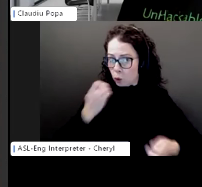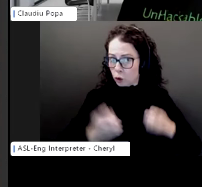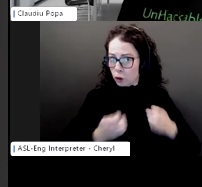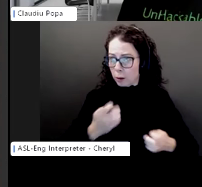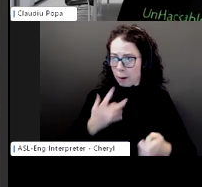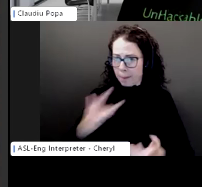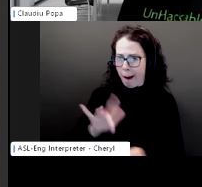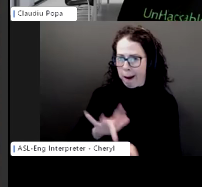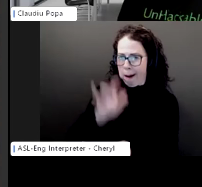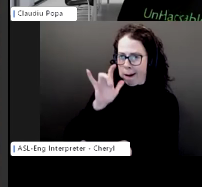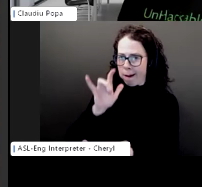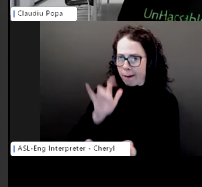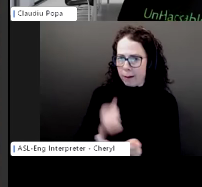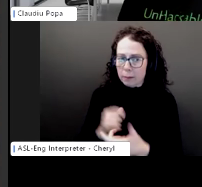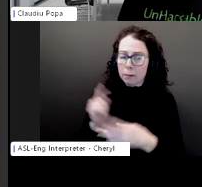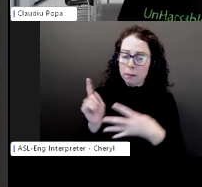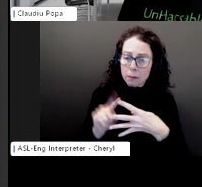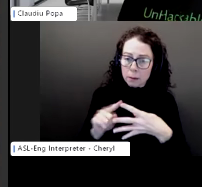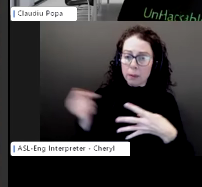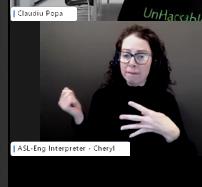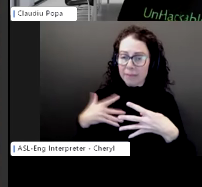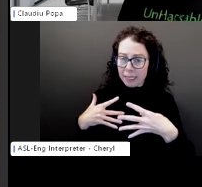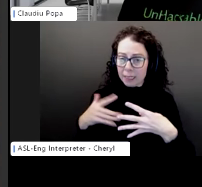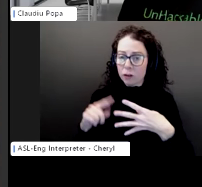trust, excitement, or guilt?